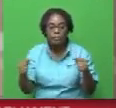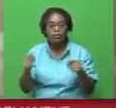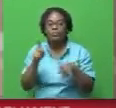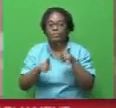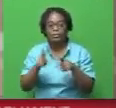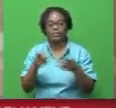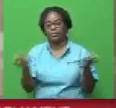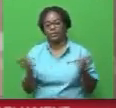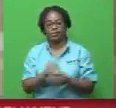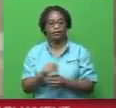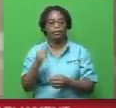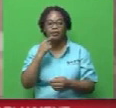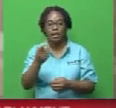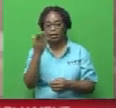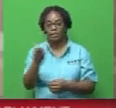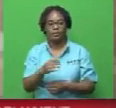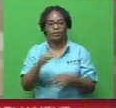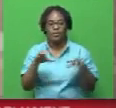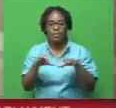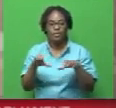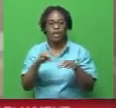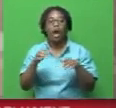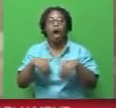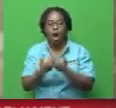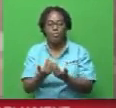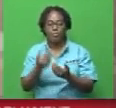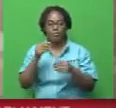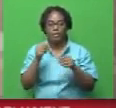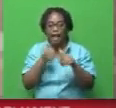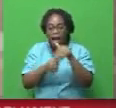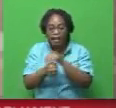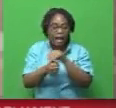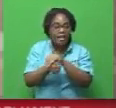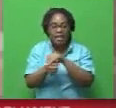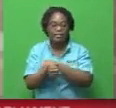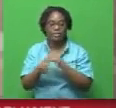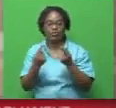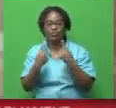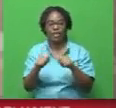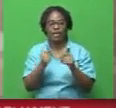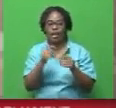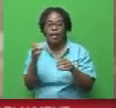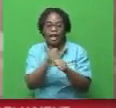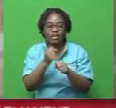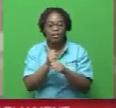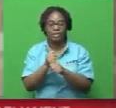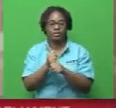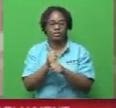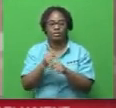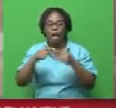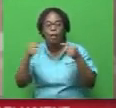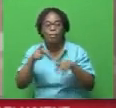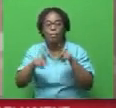I say that it is the most underhanded, Madam President, but I feel that I must take the opportunity to remind the population today that this is not the